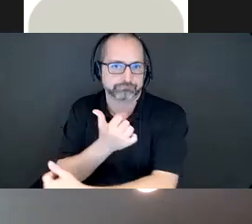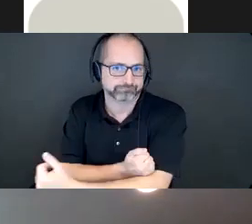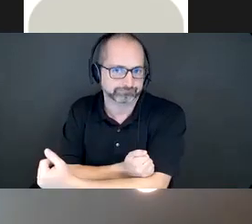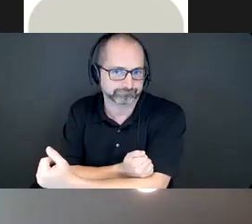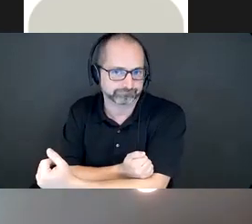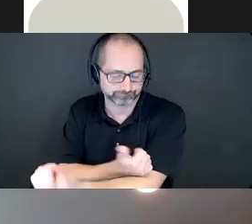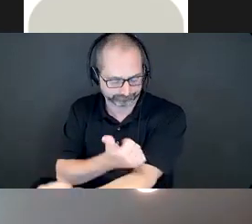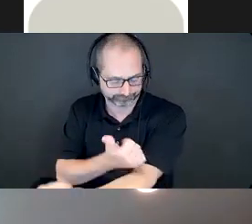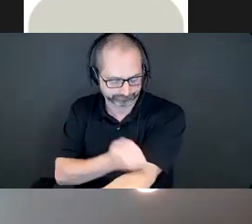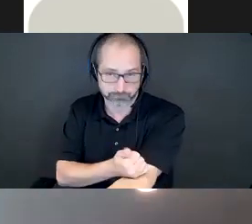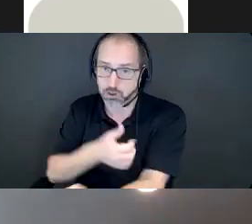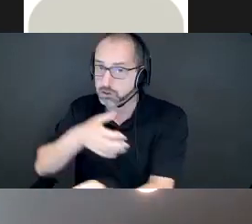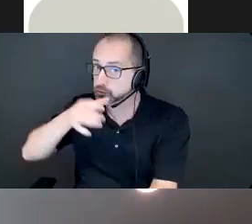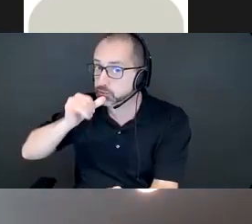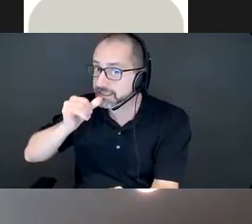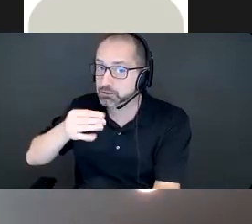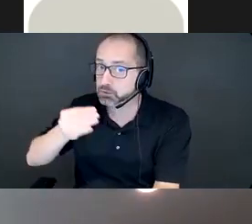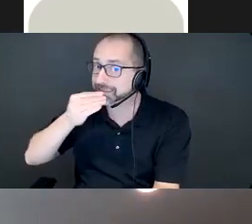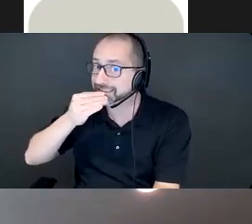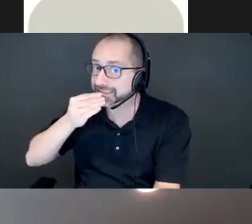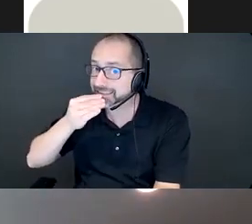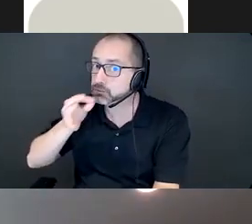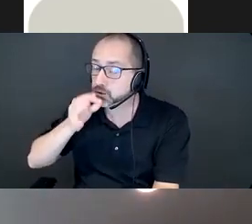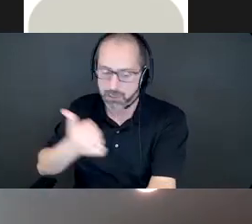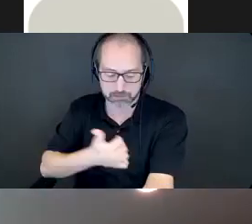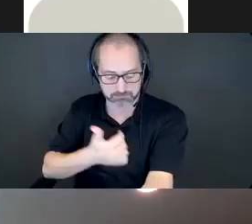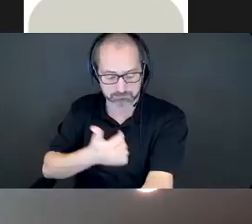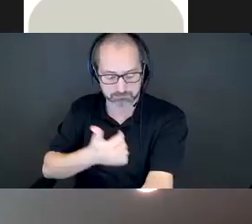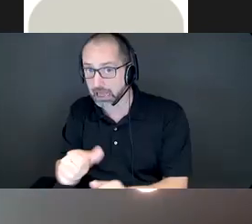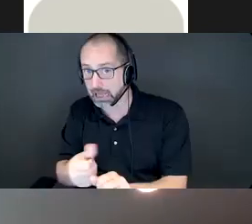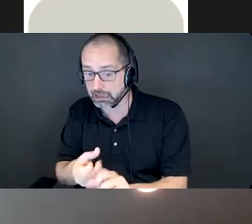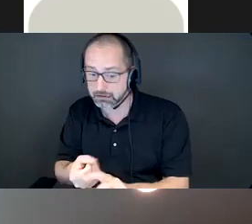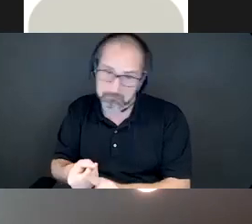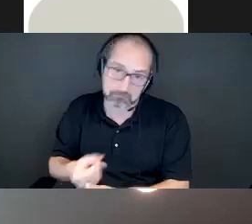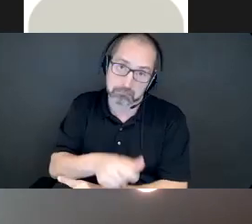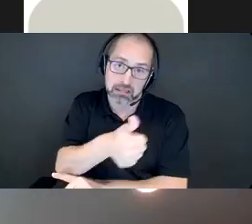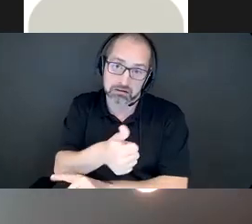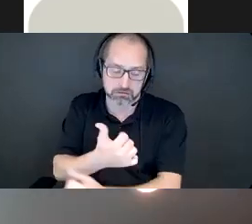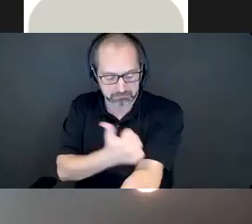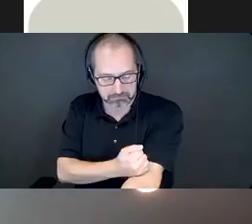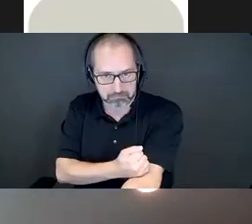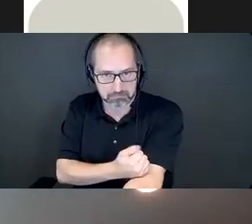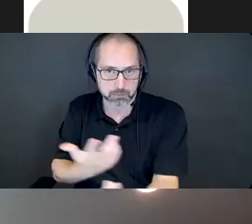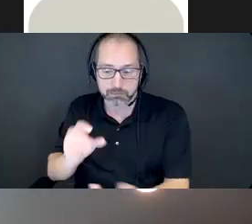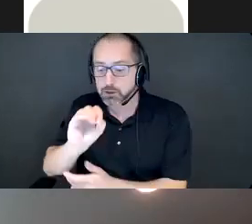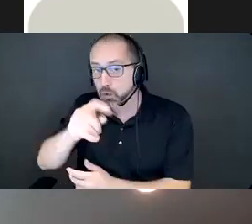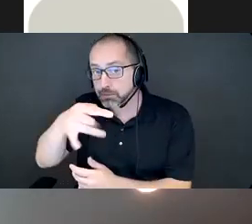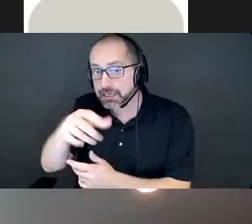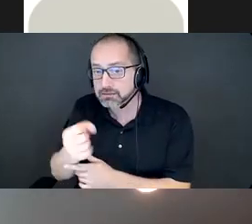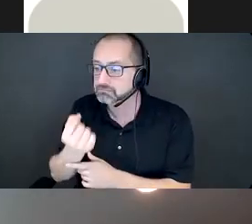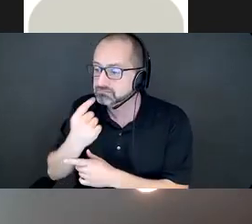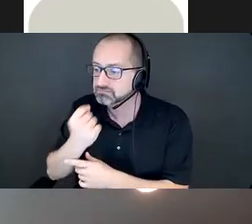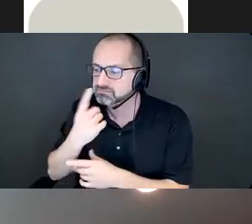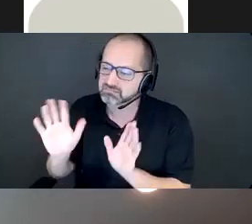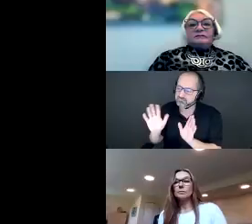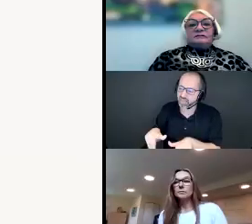if they're using opiates, and instead of taking them orally, they're starting to cook them and inject them. Does